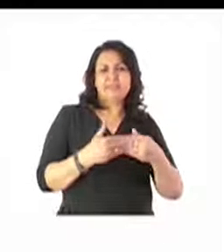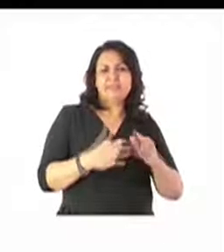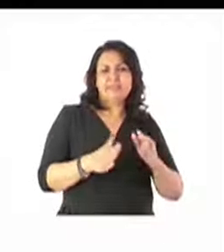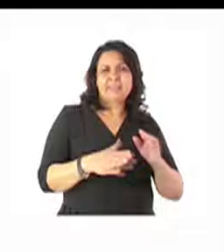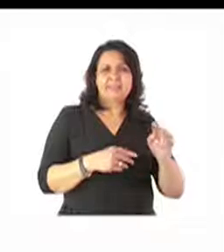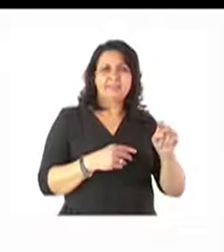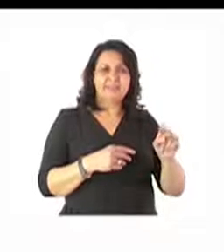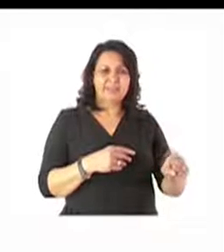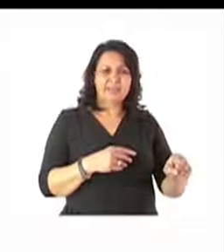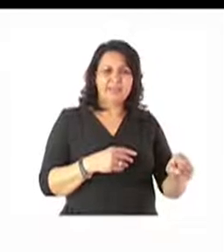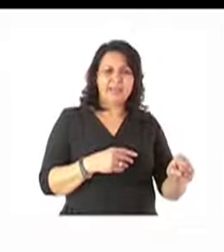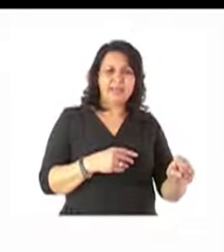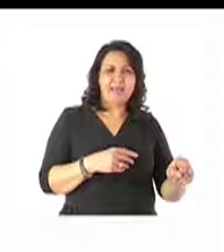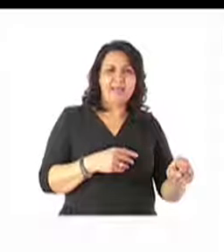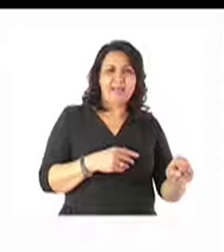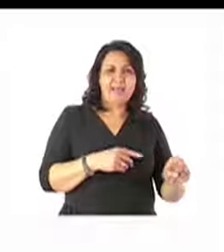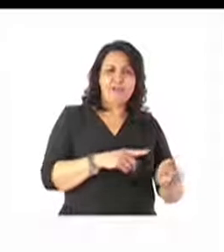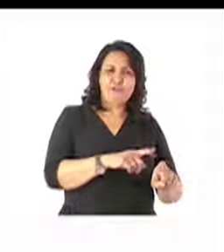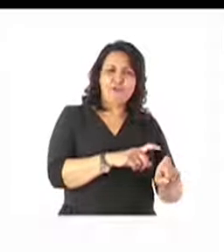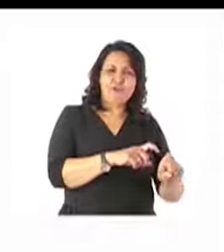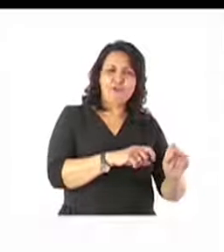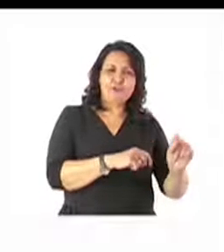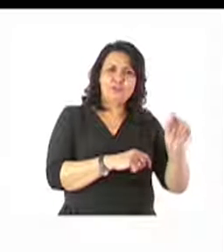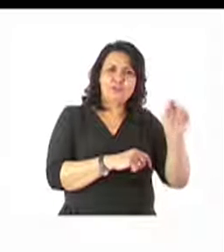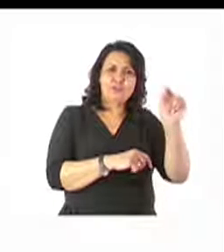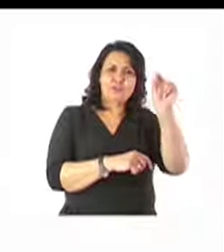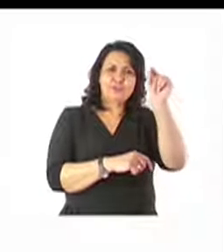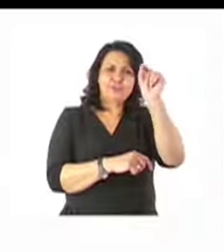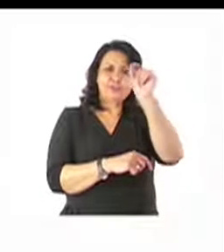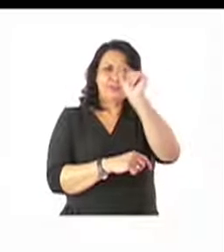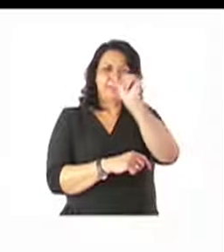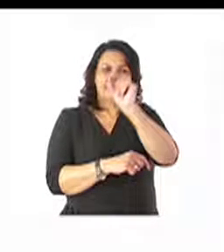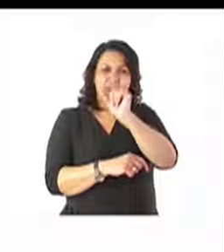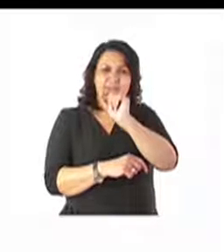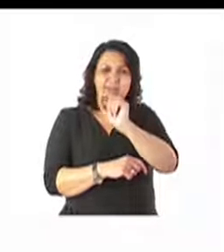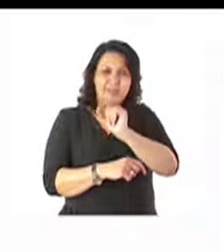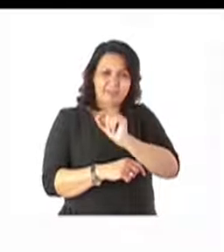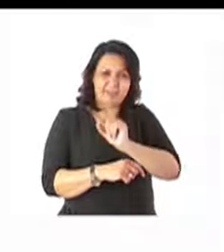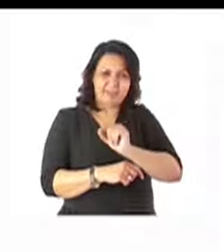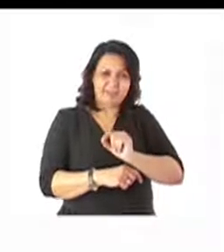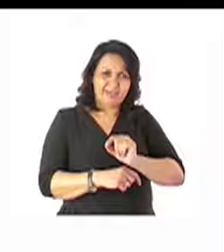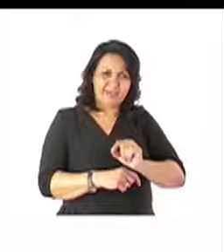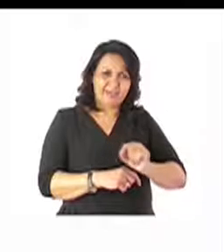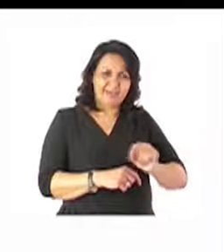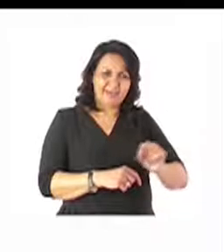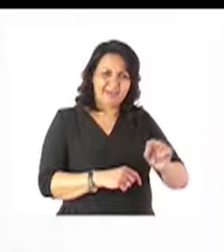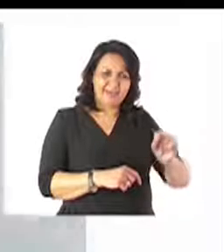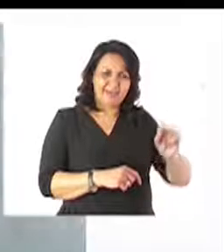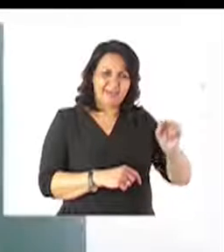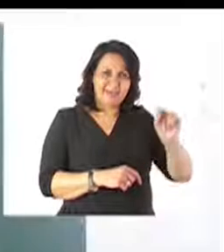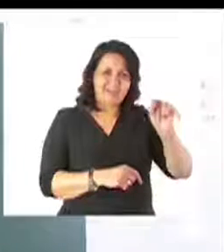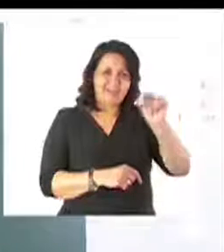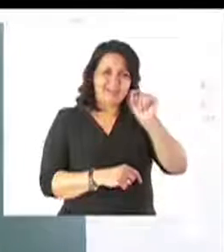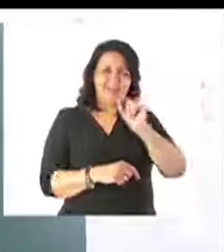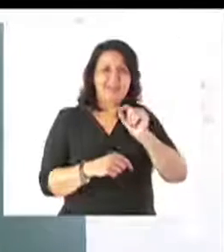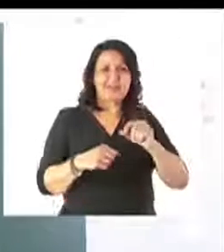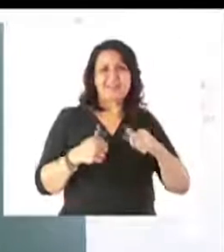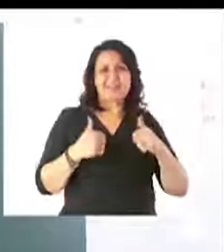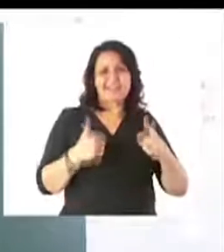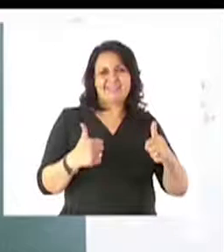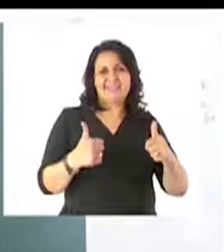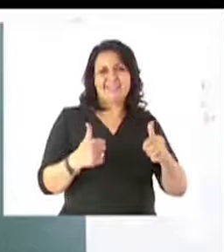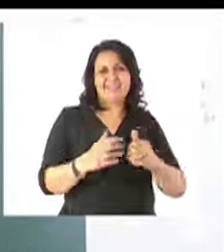and follow the dots until you come to the middle. Well done.